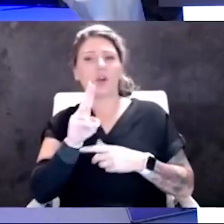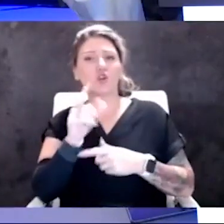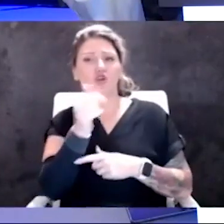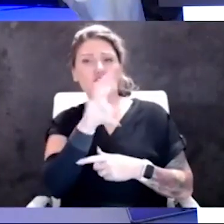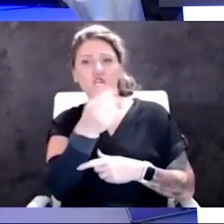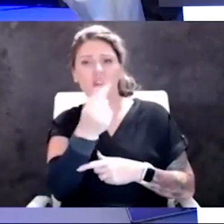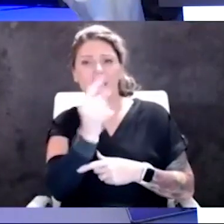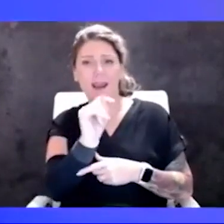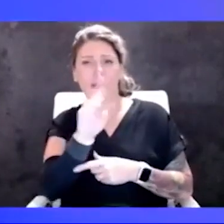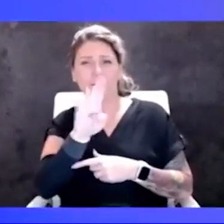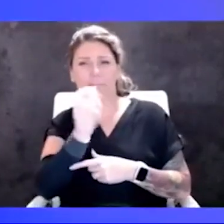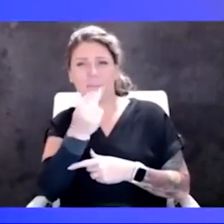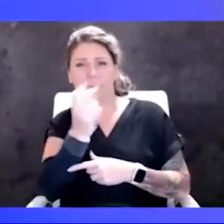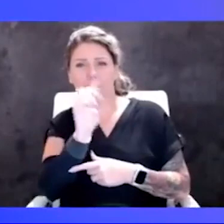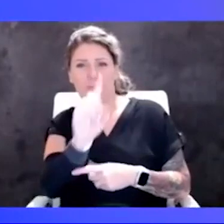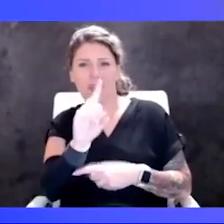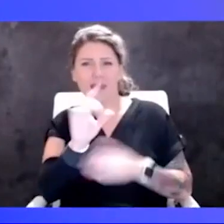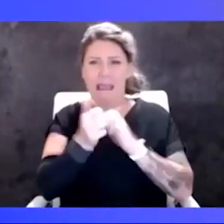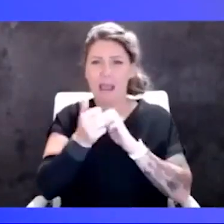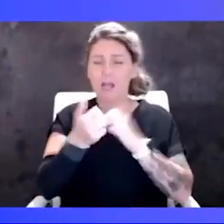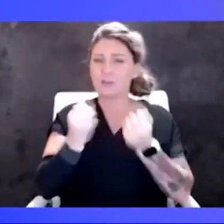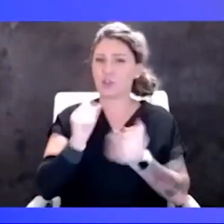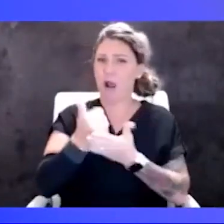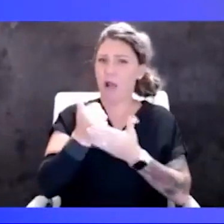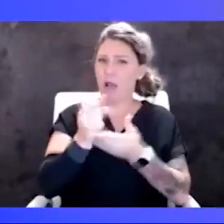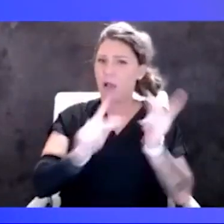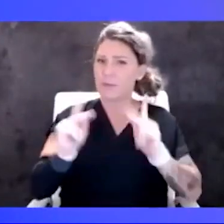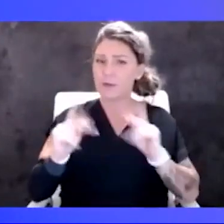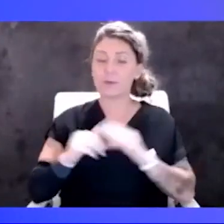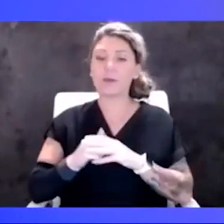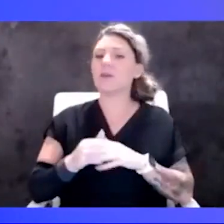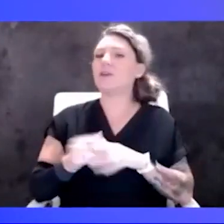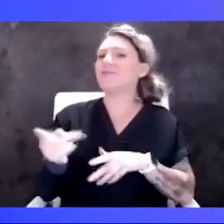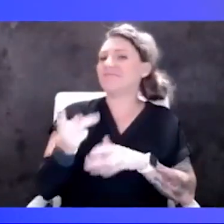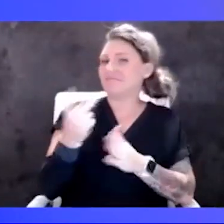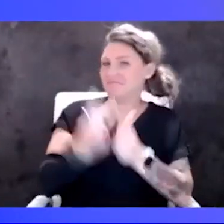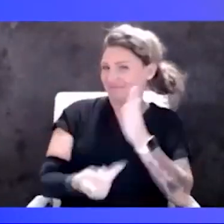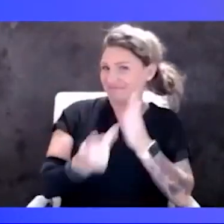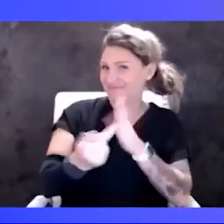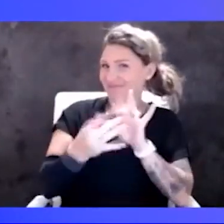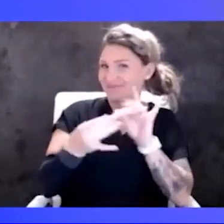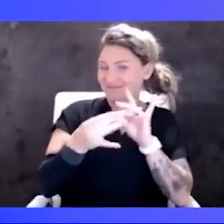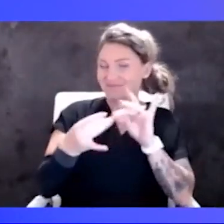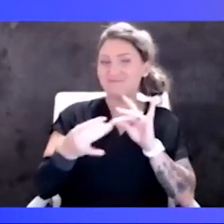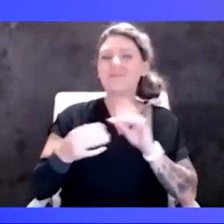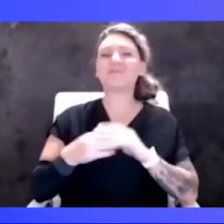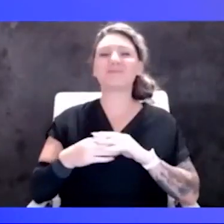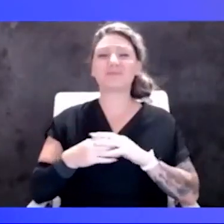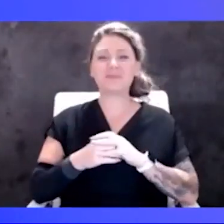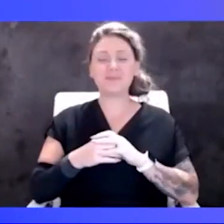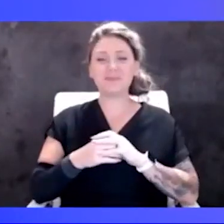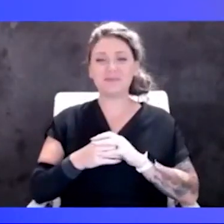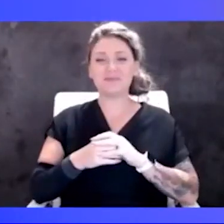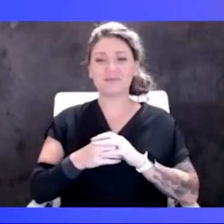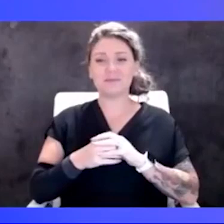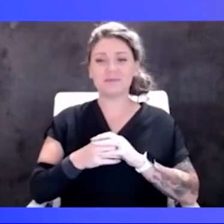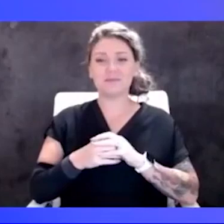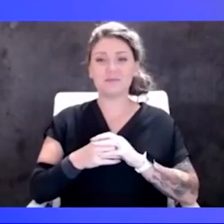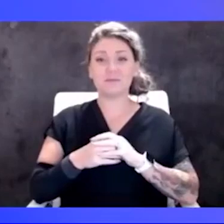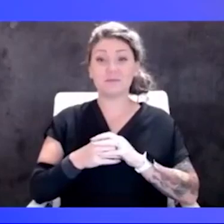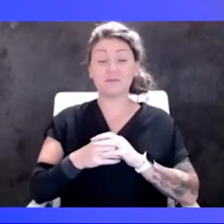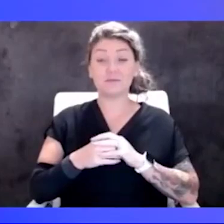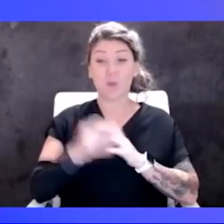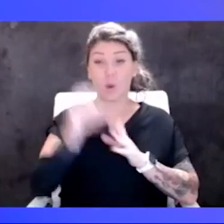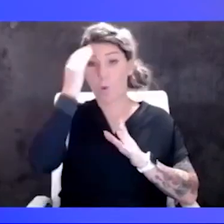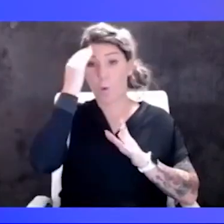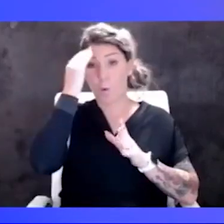help folks. Yeah, so as you and Dr. Pike both alluded to, we knew that it was becoming more and more difficult for